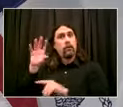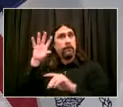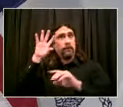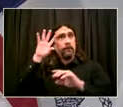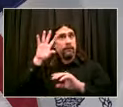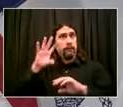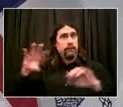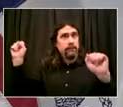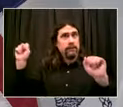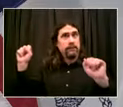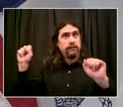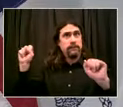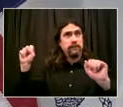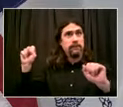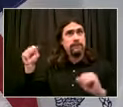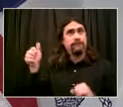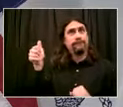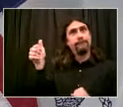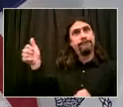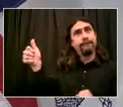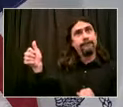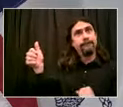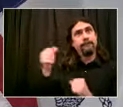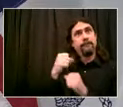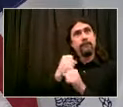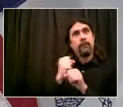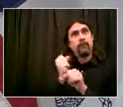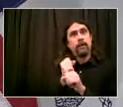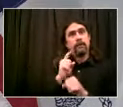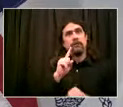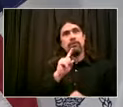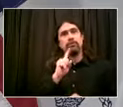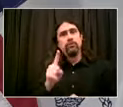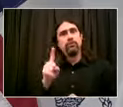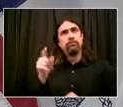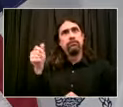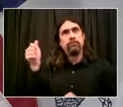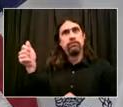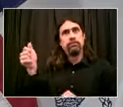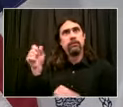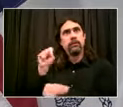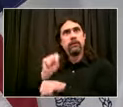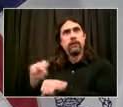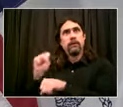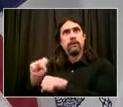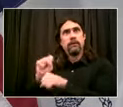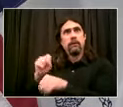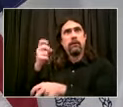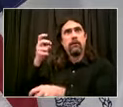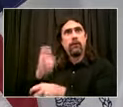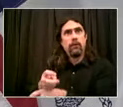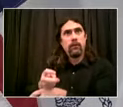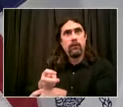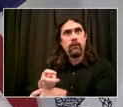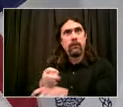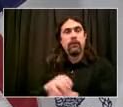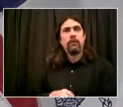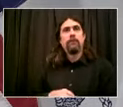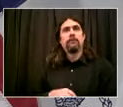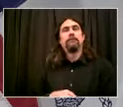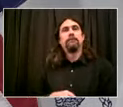way. Too often, a lot of government decisions were made without focusing on surrounding communities. This is the exact opposite.